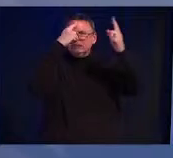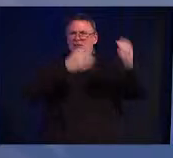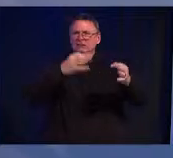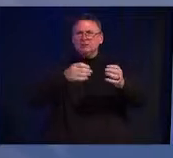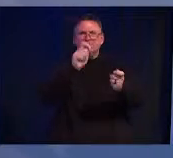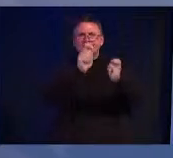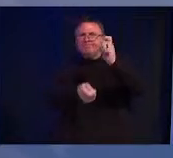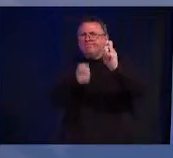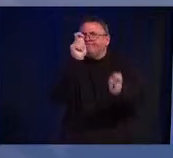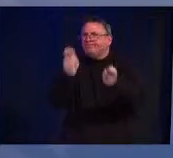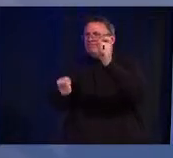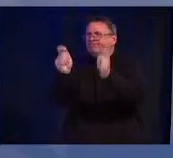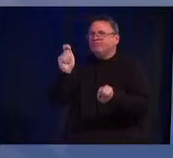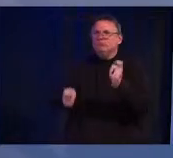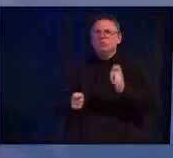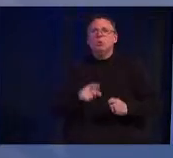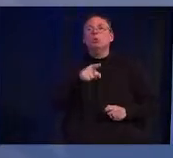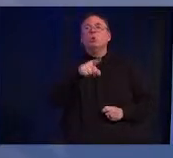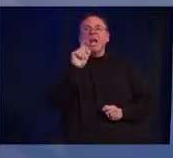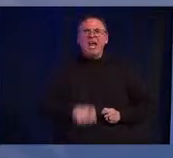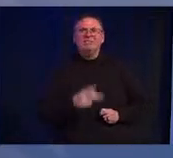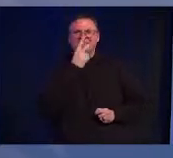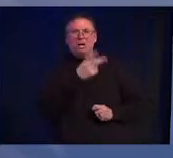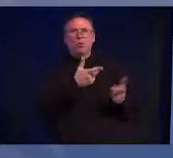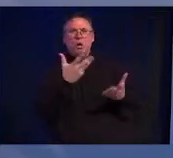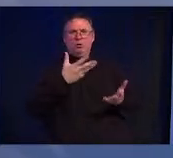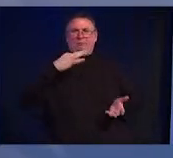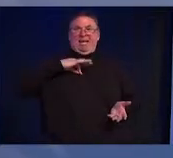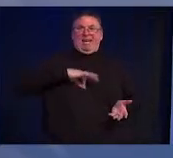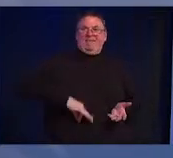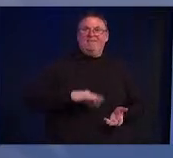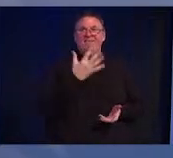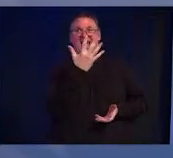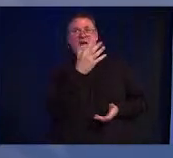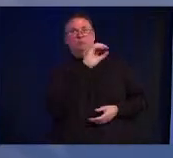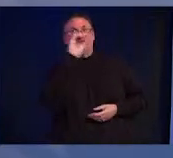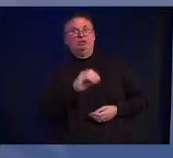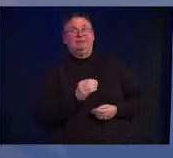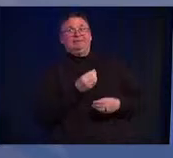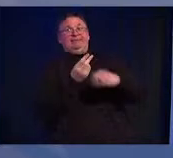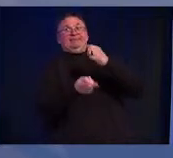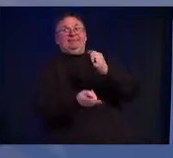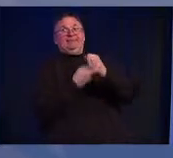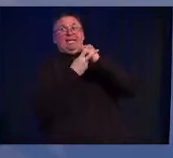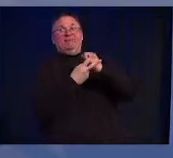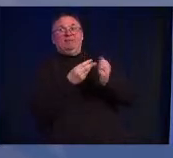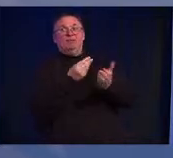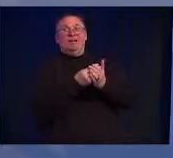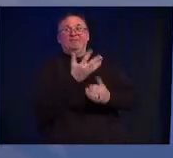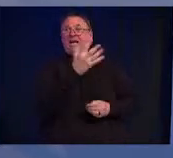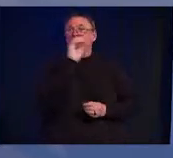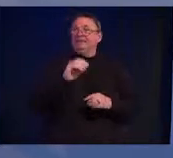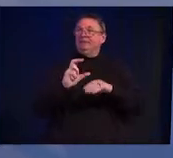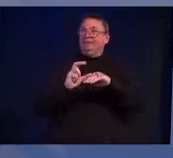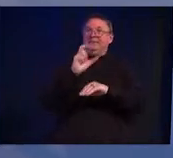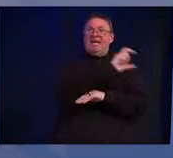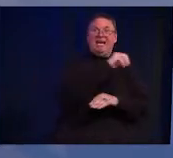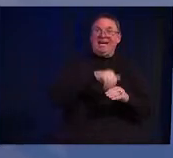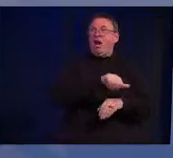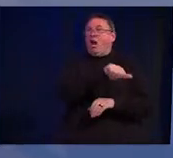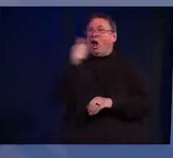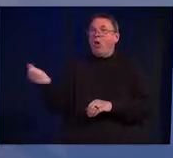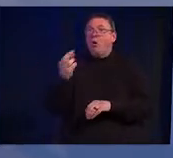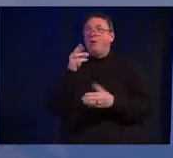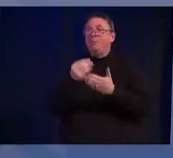when it comes to what you'd gain by just 5% savings that you can invest in a lot of other things or send money back